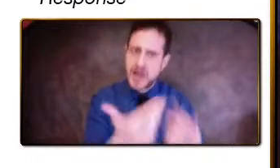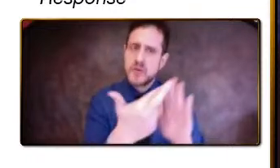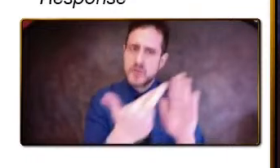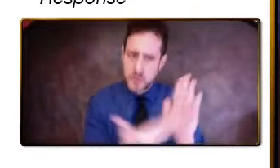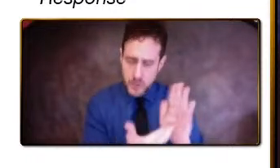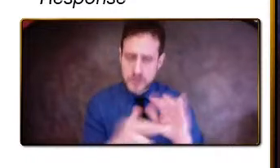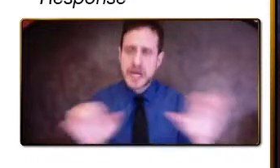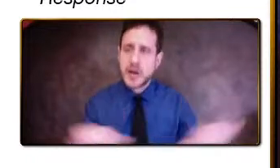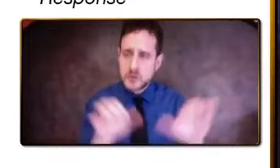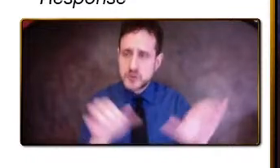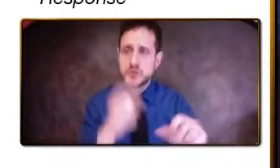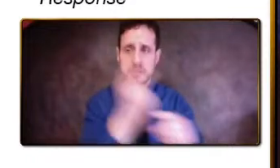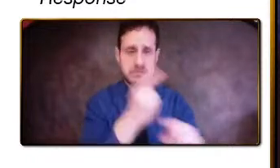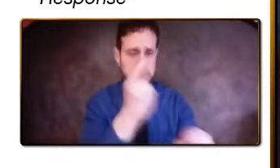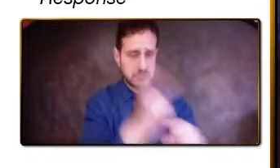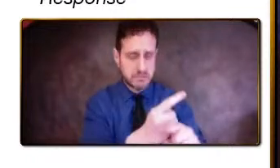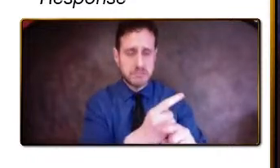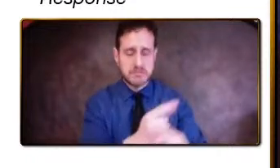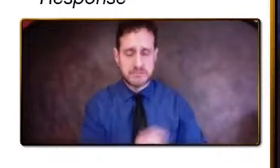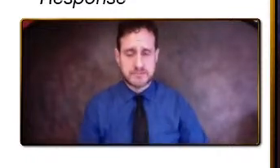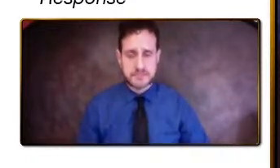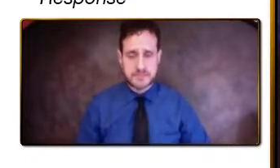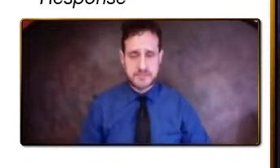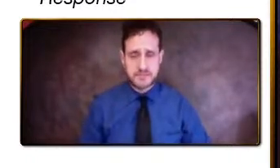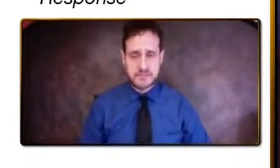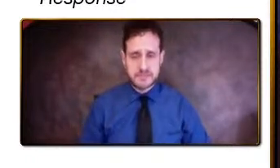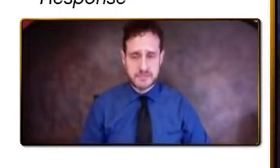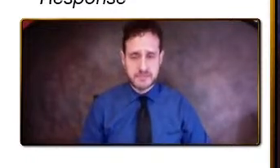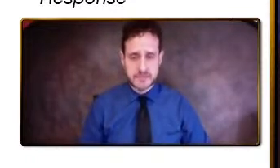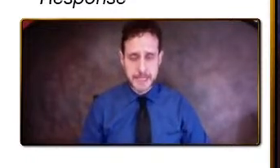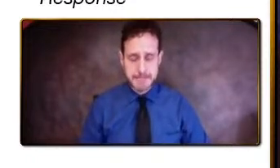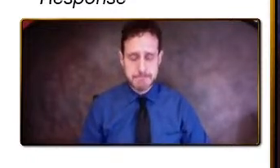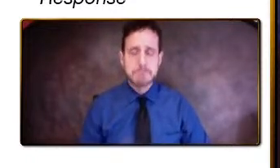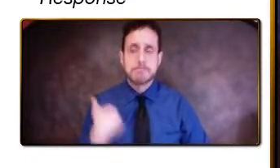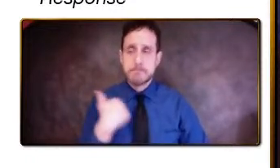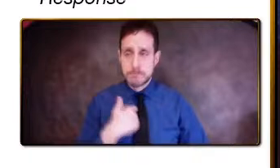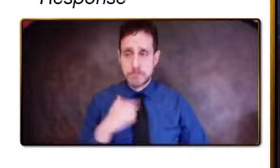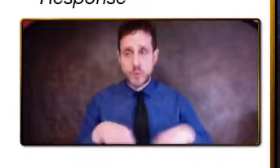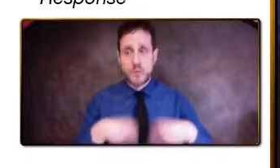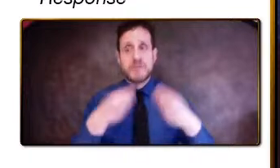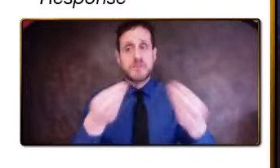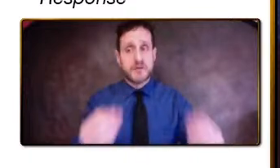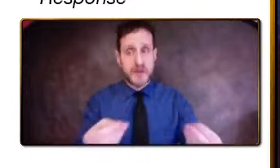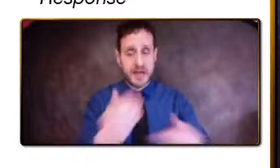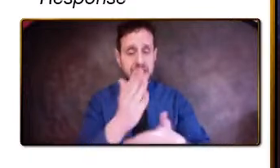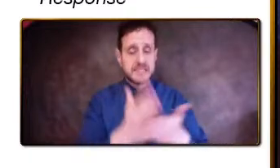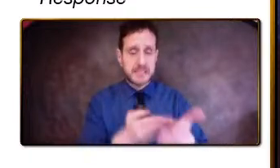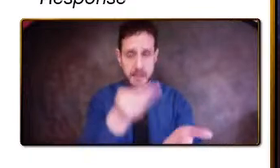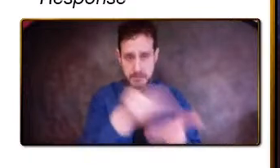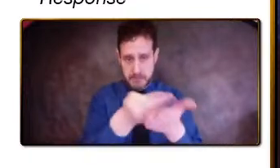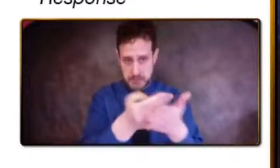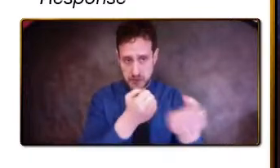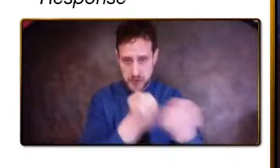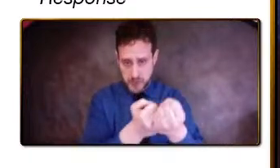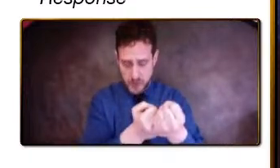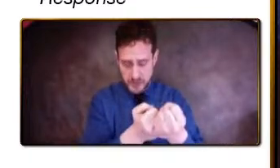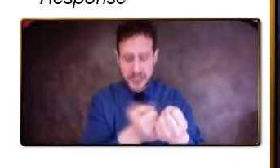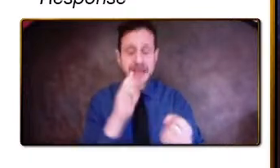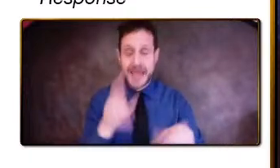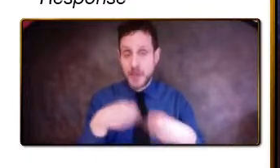right thing. They are following the mitigations, and we've provided some relief to them, and there's more relief coming with the